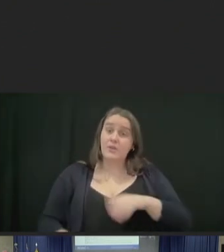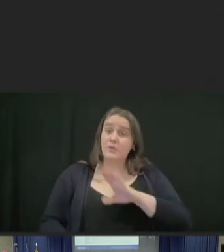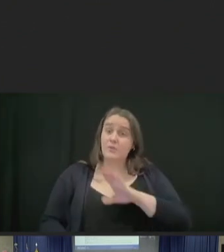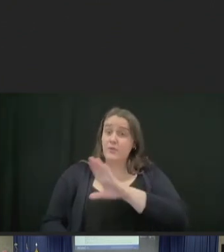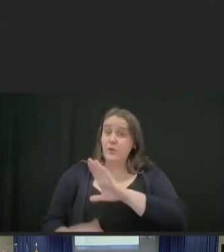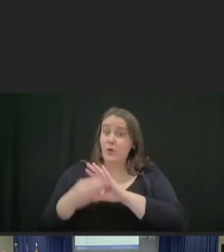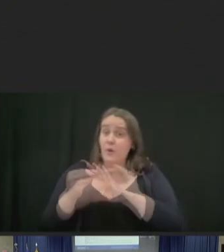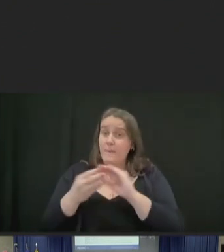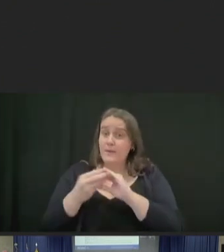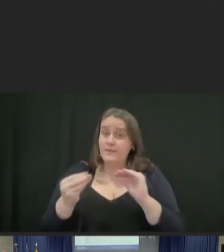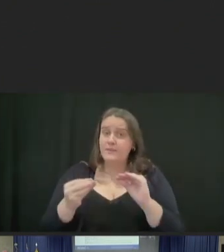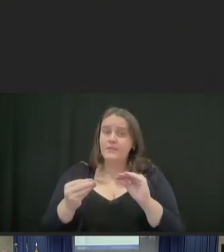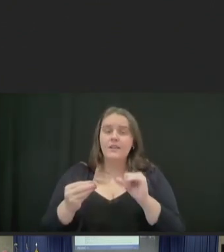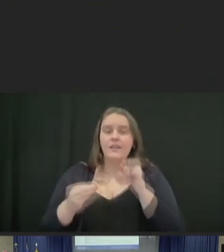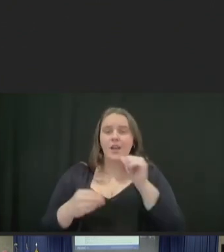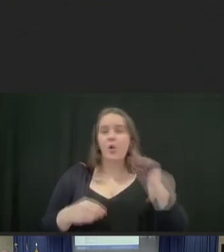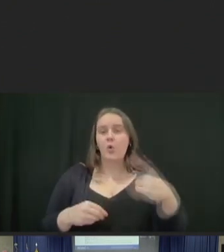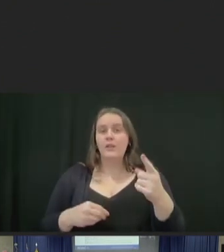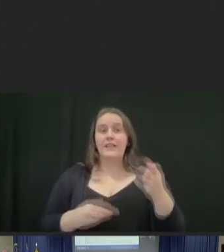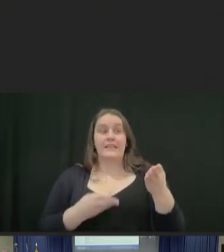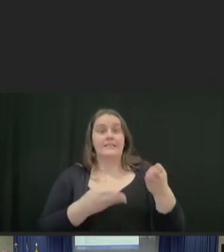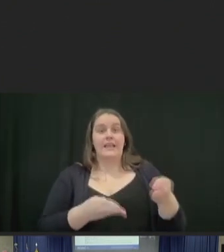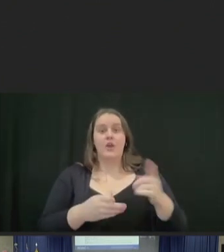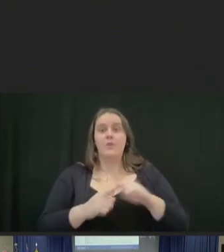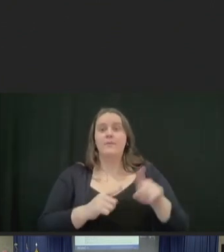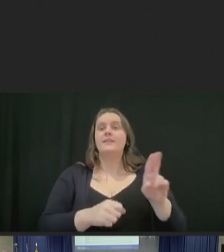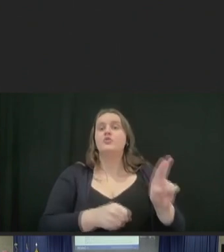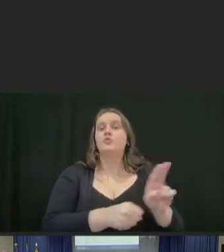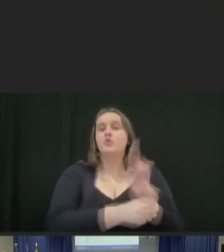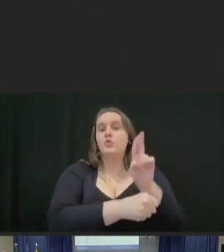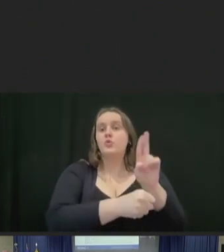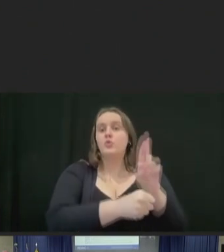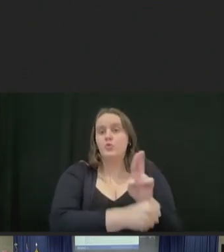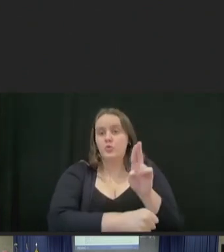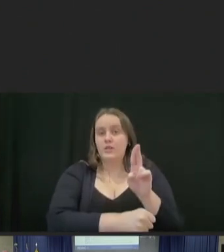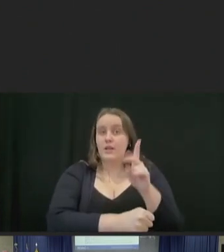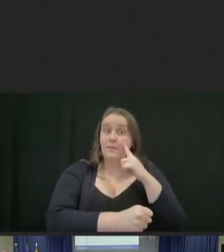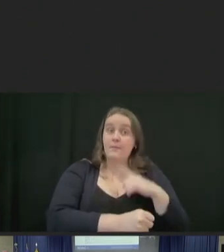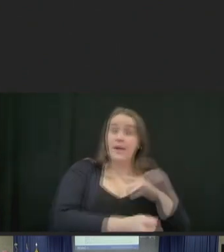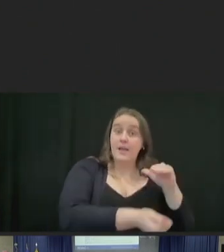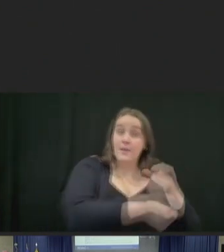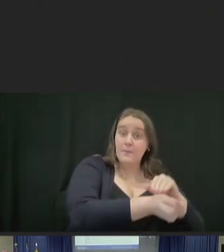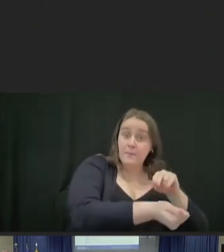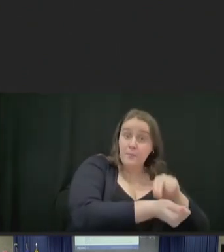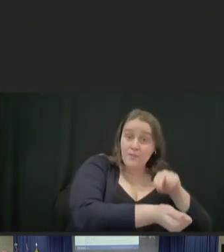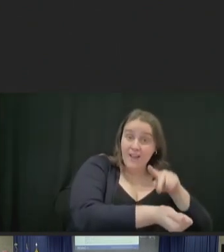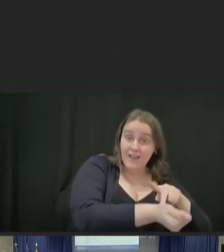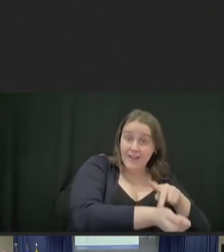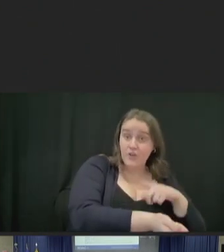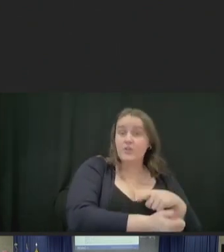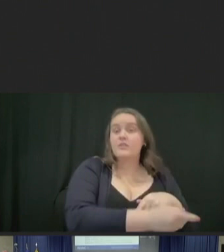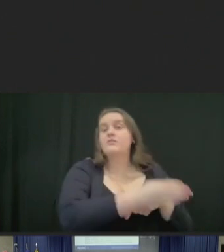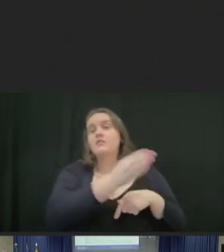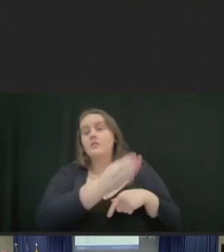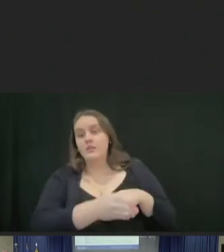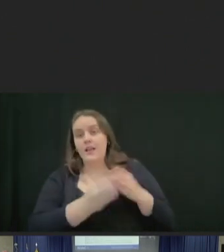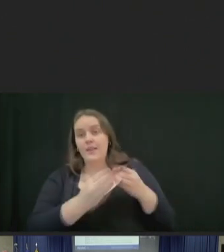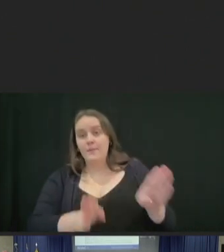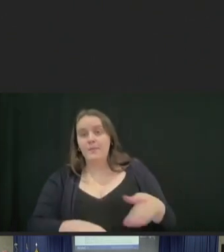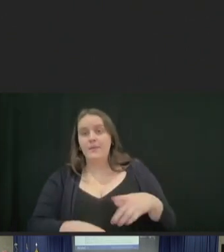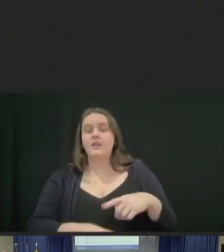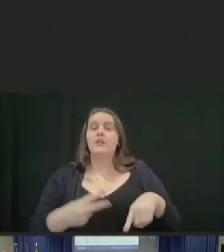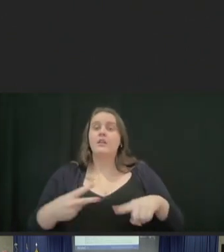just that it's there, but it's usage by providers and the public. And then the other part going to the finance